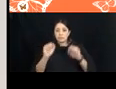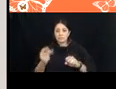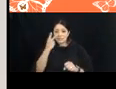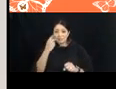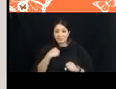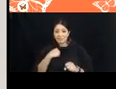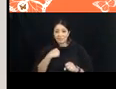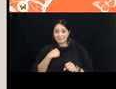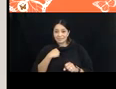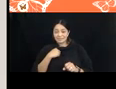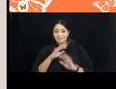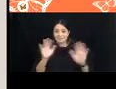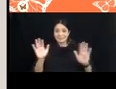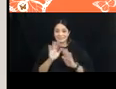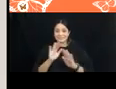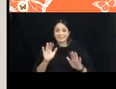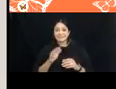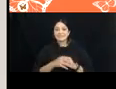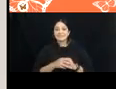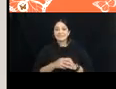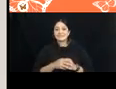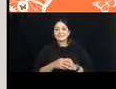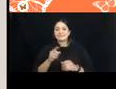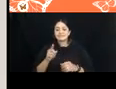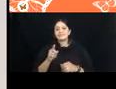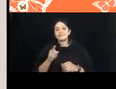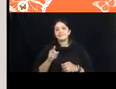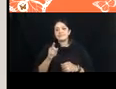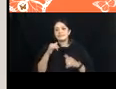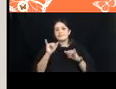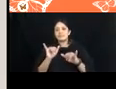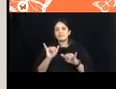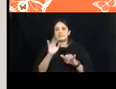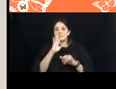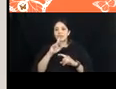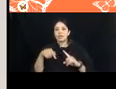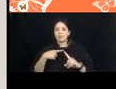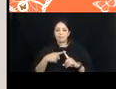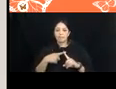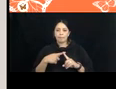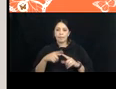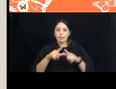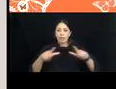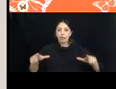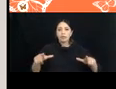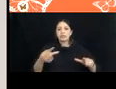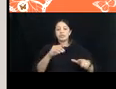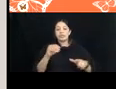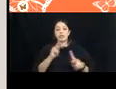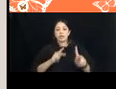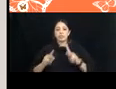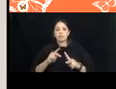policy. And I would add there into language as well, that people adhere to and believe is